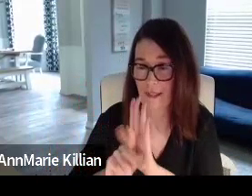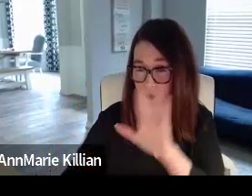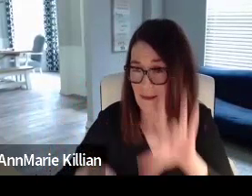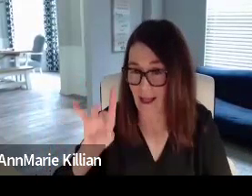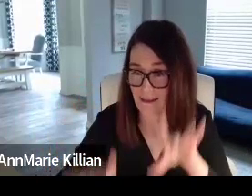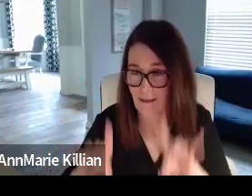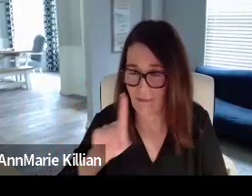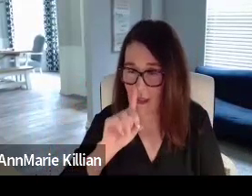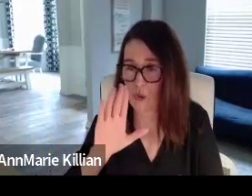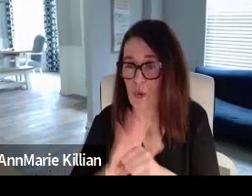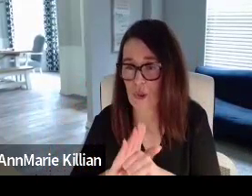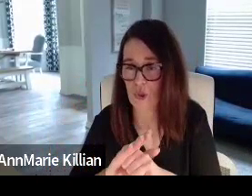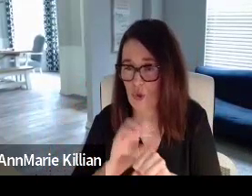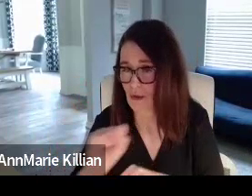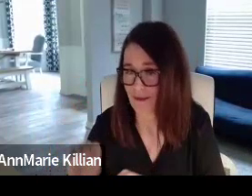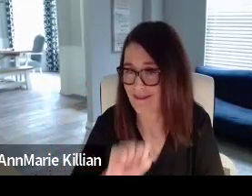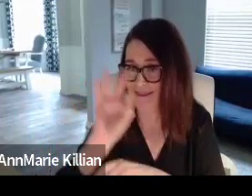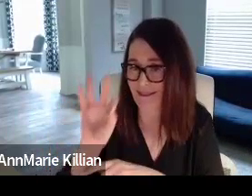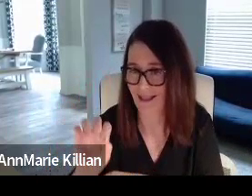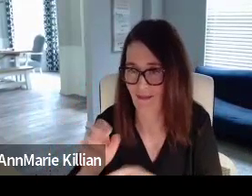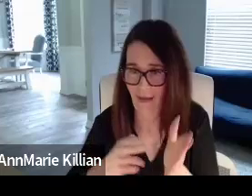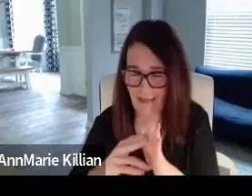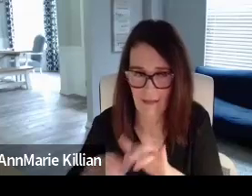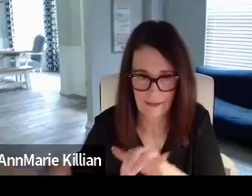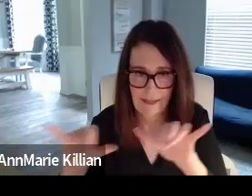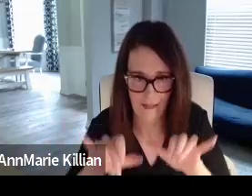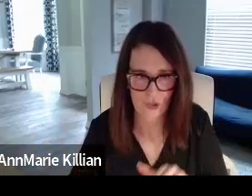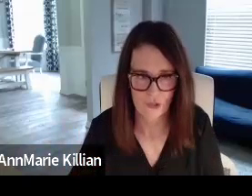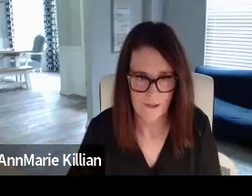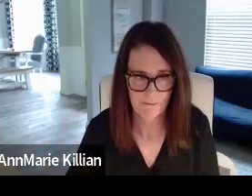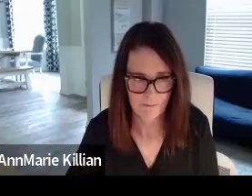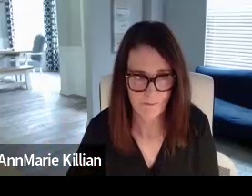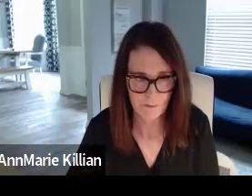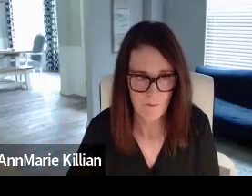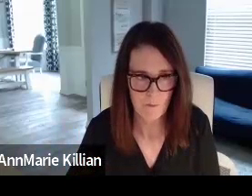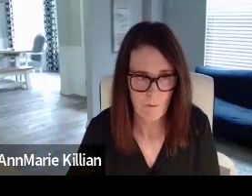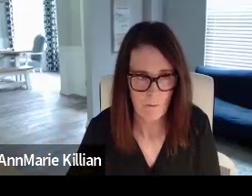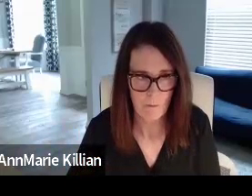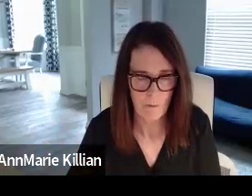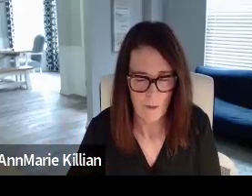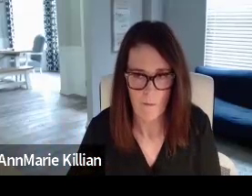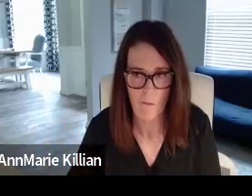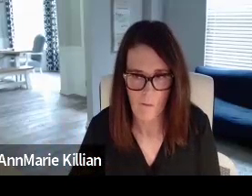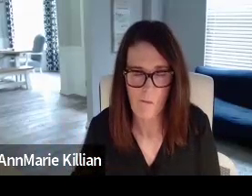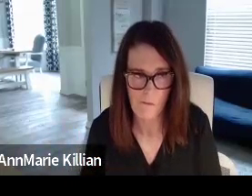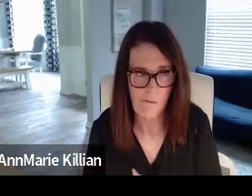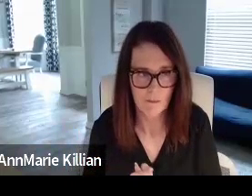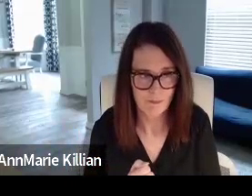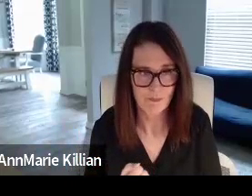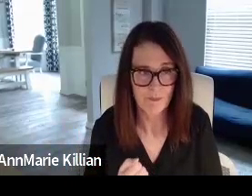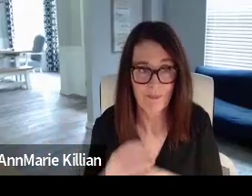and we set that up at the policies and our findings to ensure that safe AI has